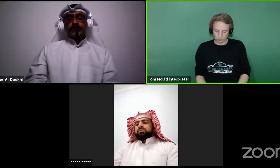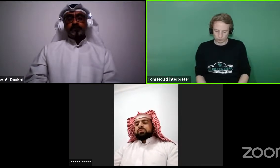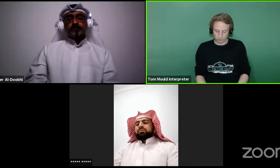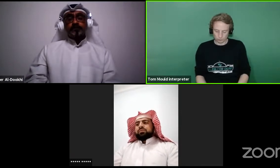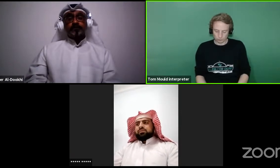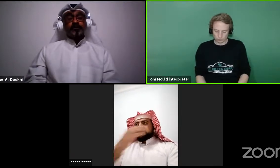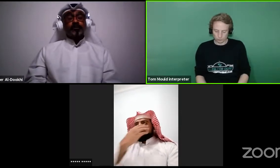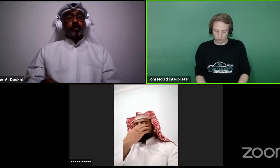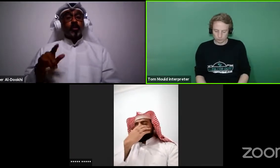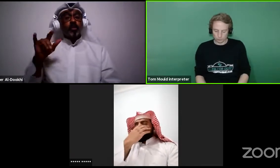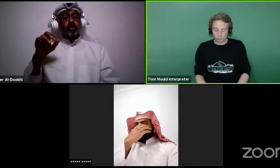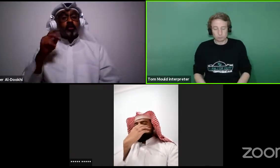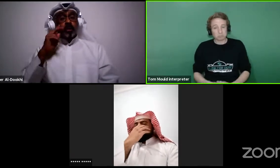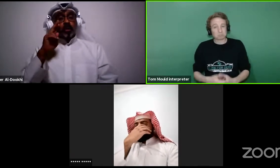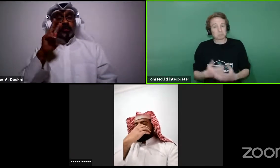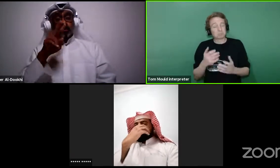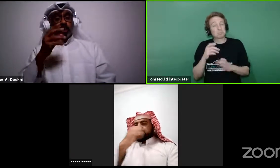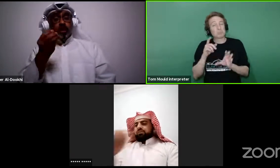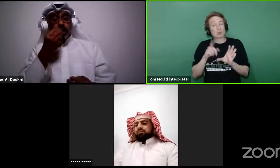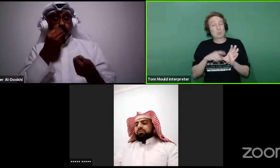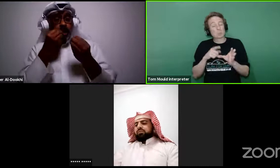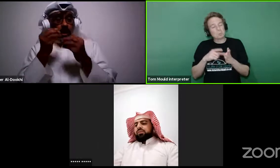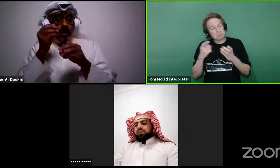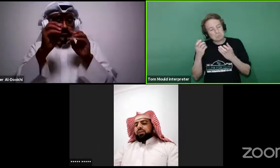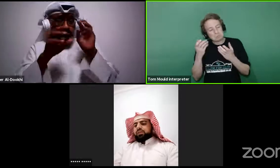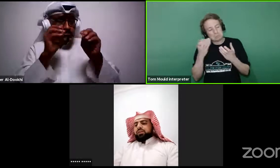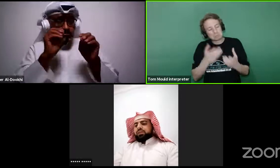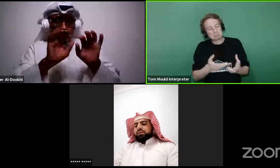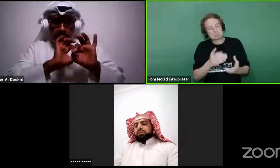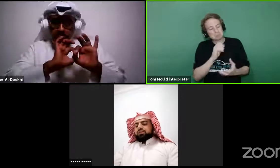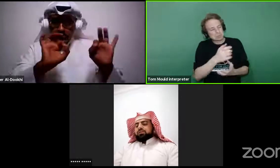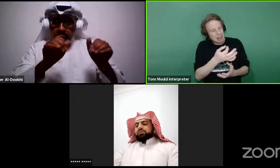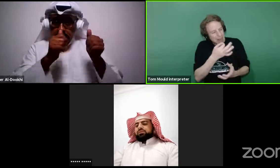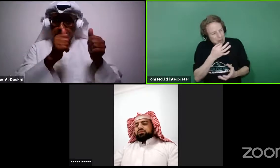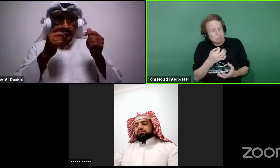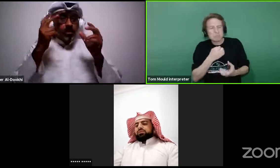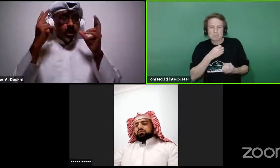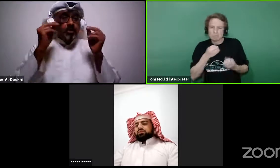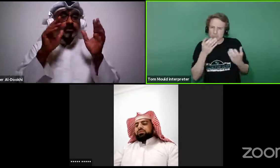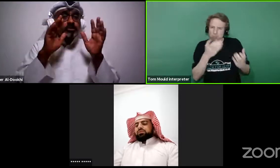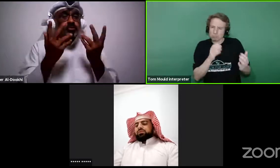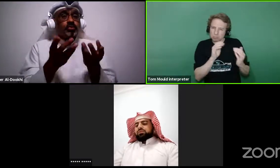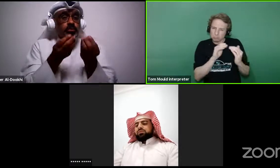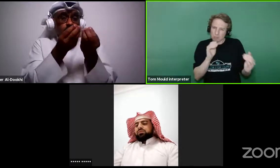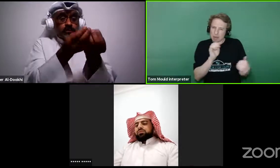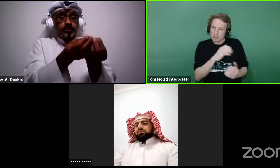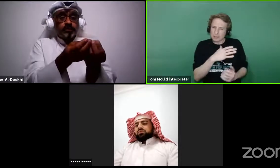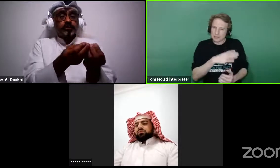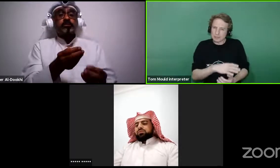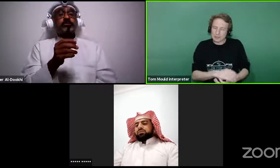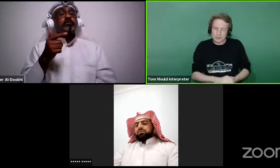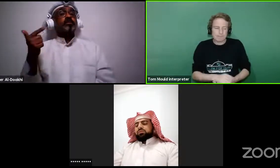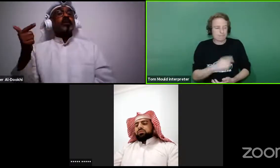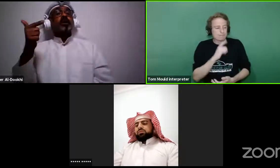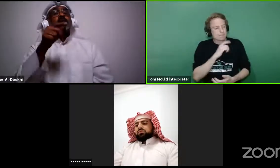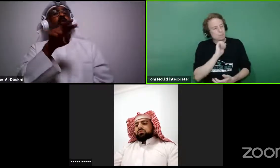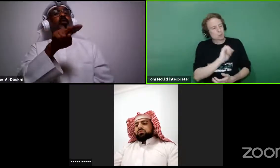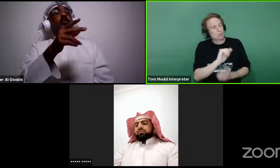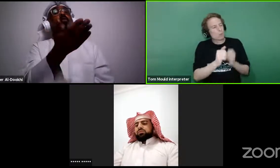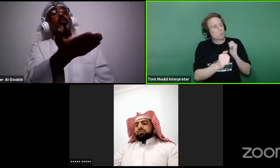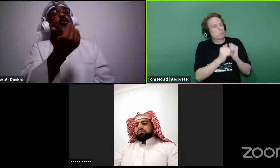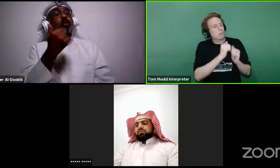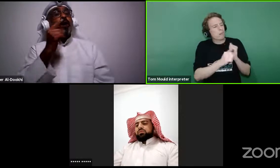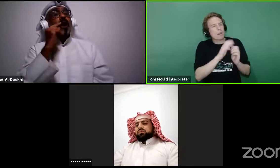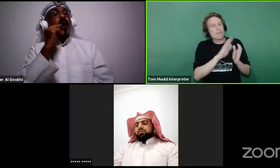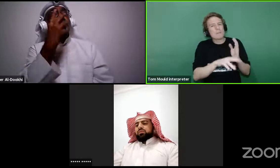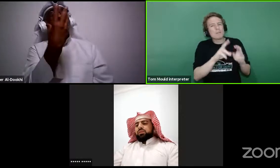And when he had furnished them with their provisions according to their need, he said, "Bring me a brother of yours from your father."